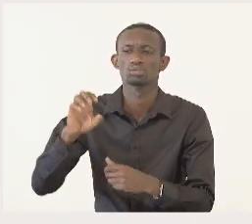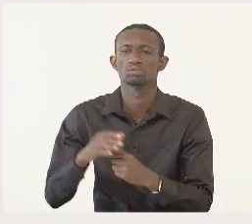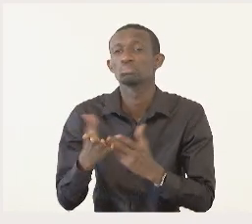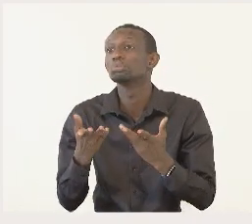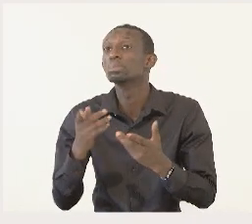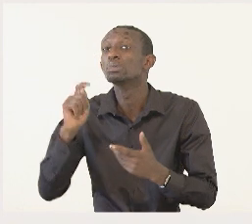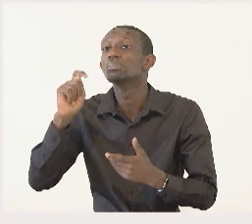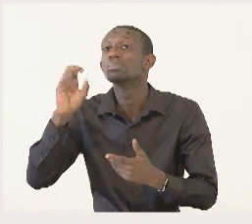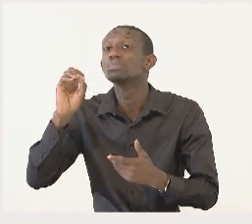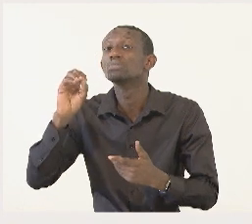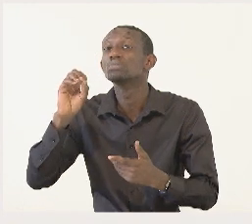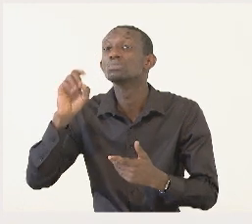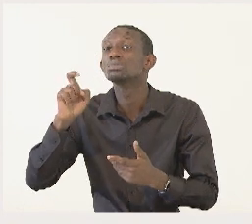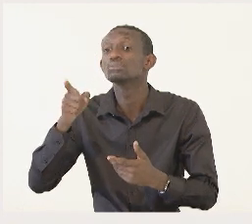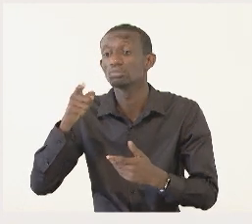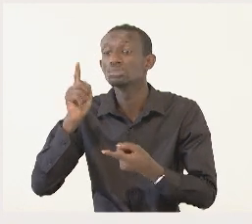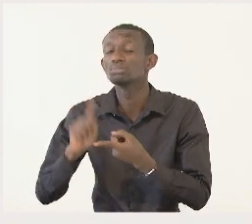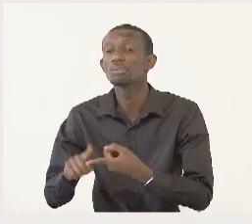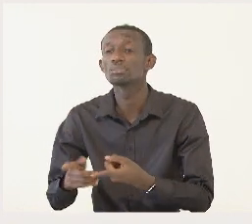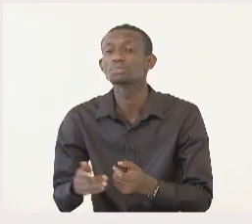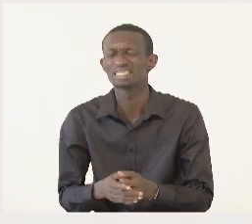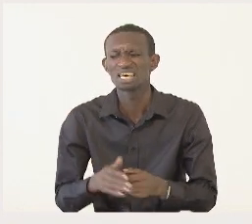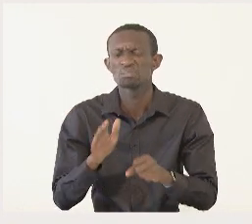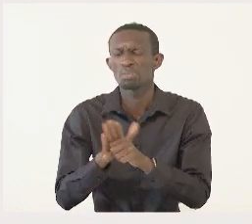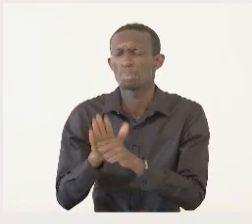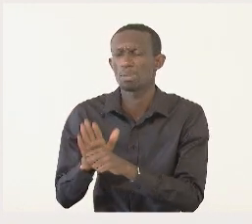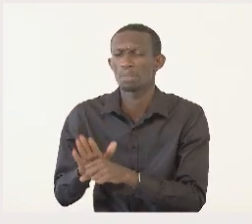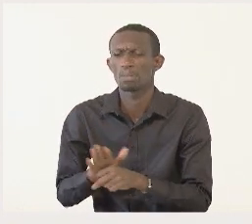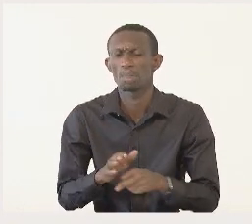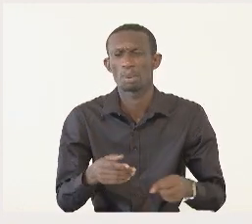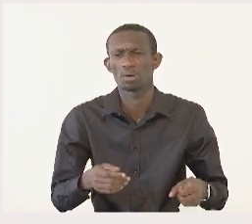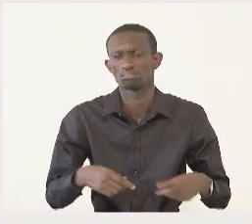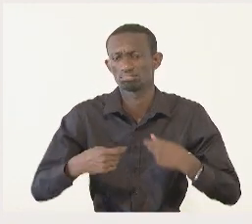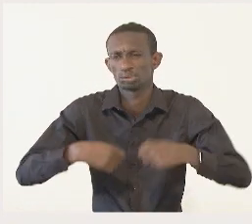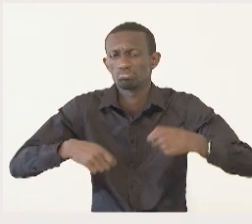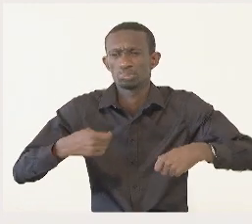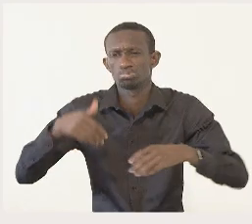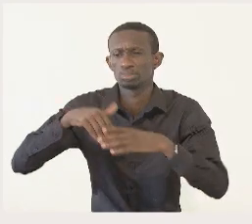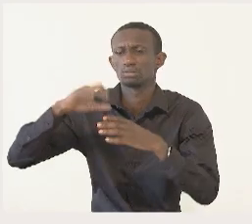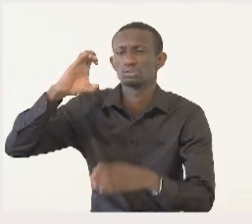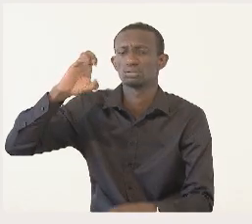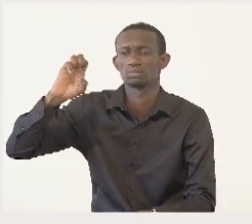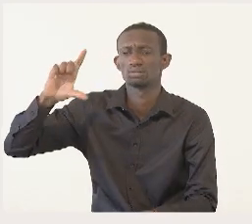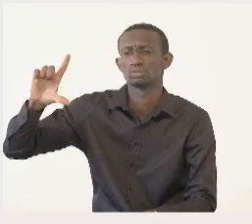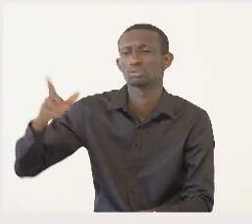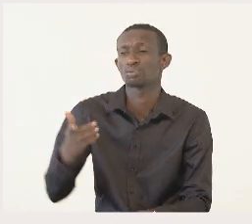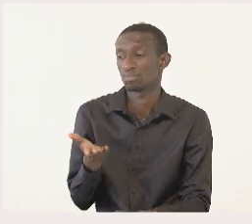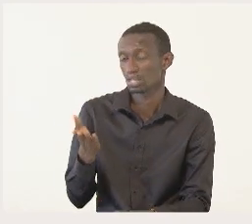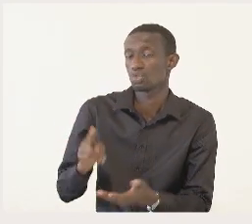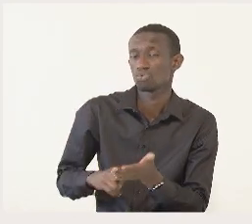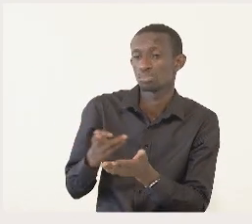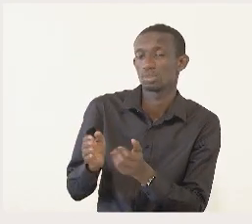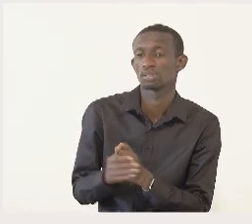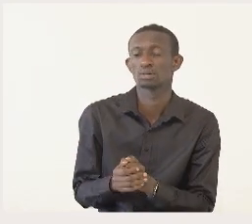toxic. Also, there are very many reactions in the cell which can produce byproducts. And these byproducts, that when they